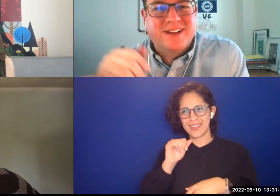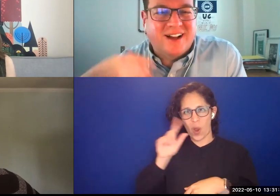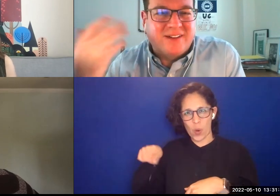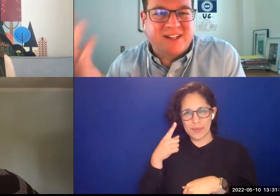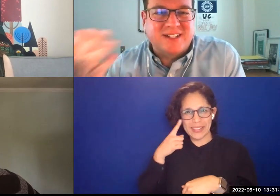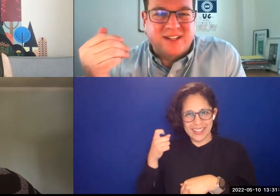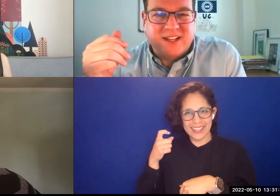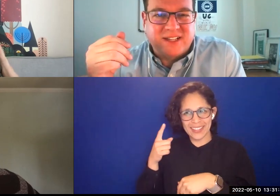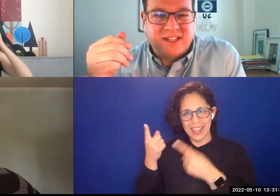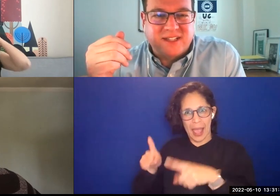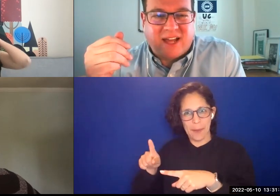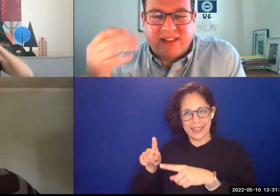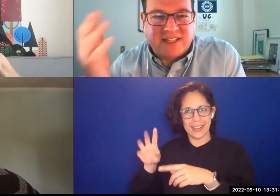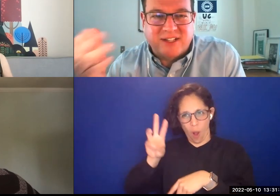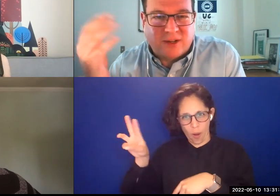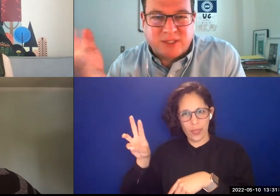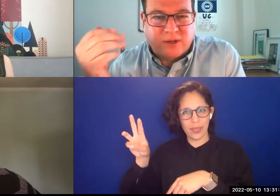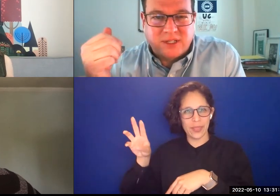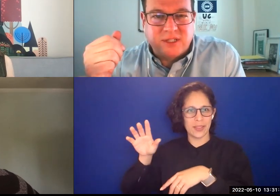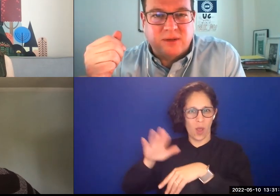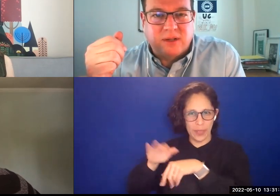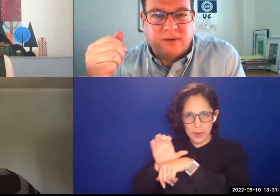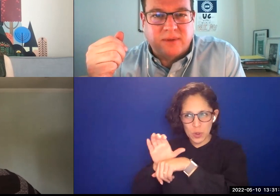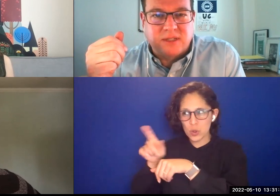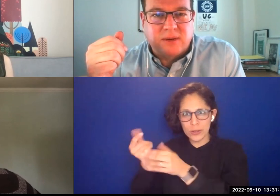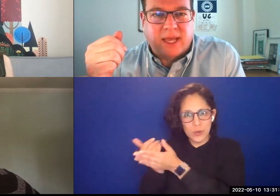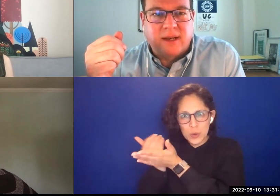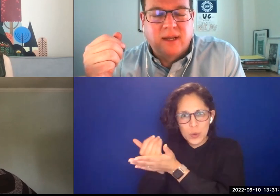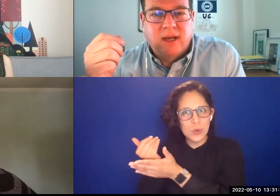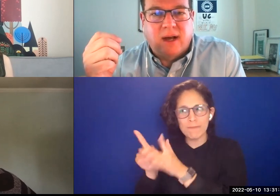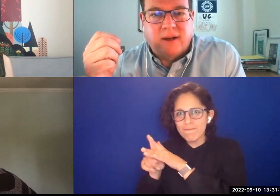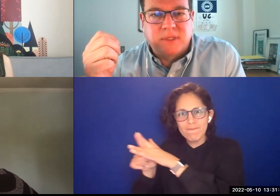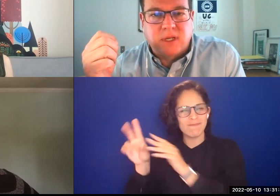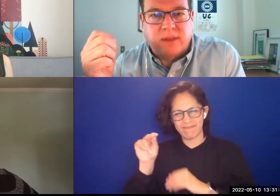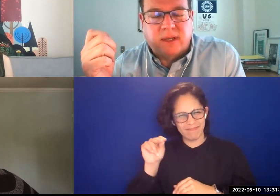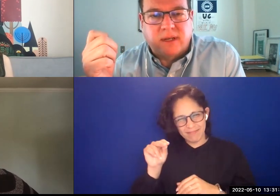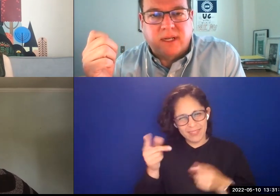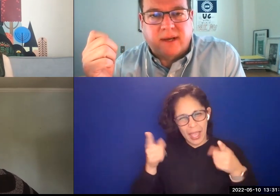web, it's a lot of these things, what's old is new, is new again.